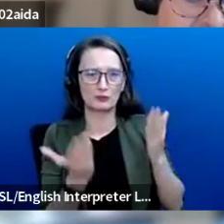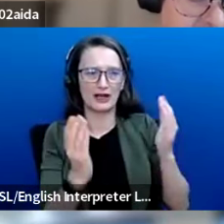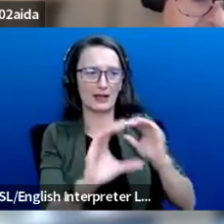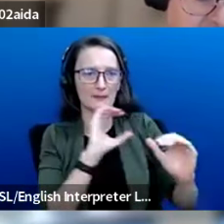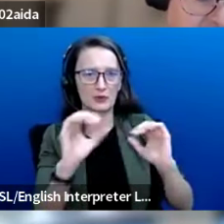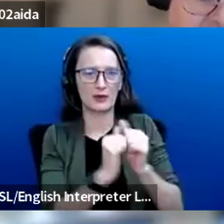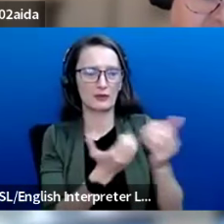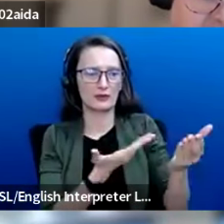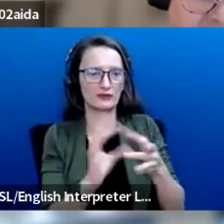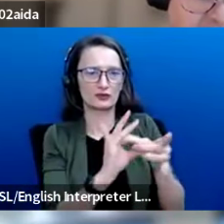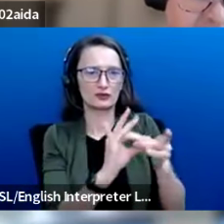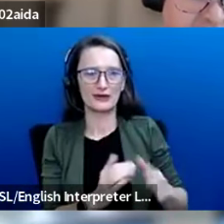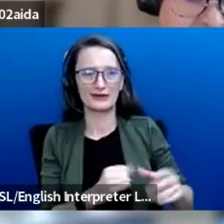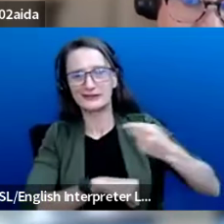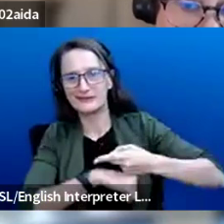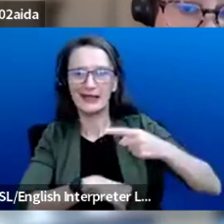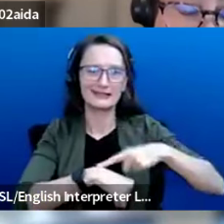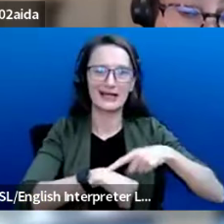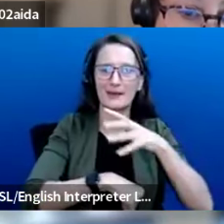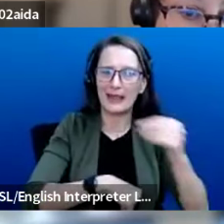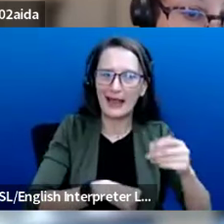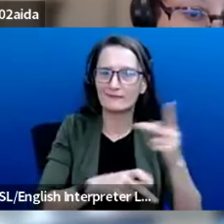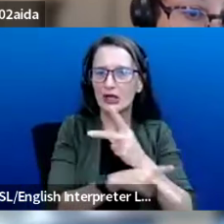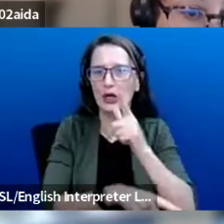time they're scheduled along with who the SLP will be.